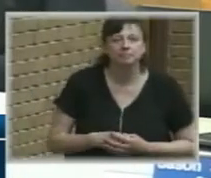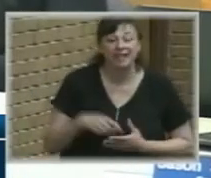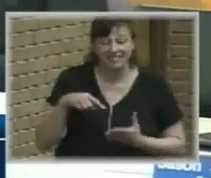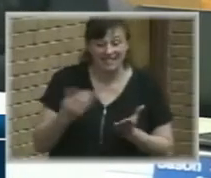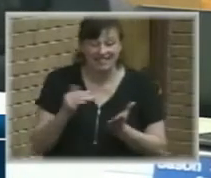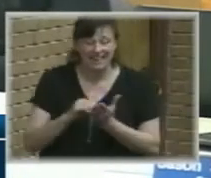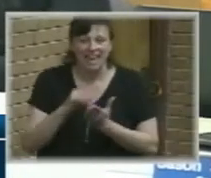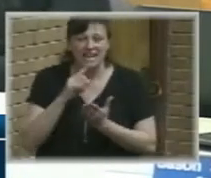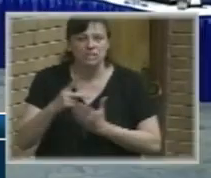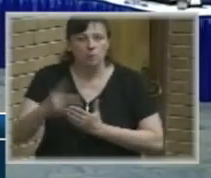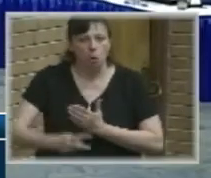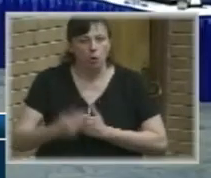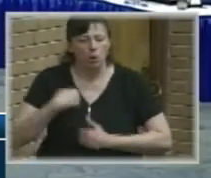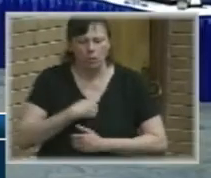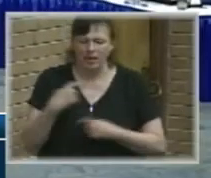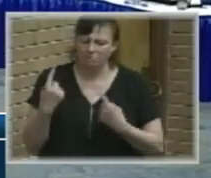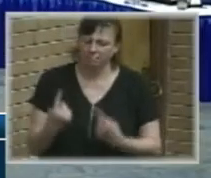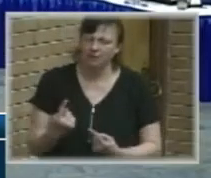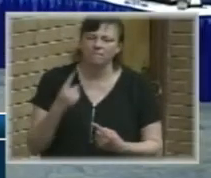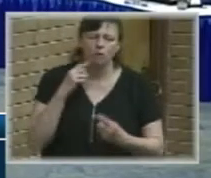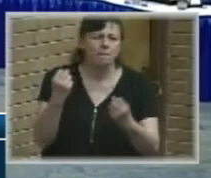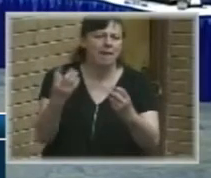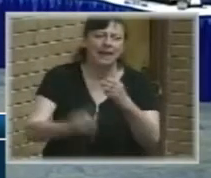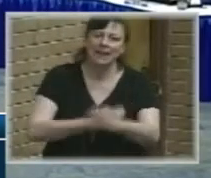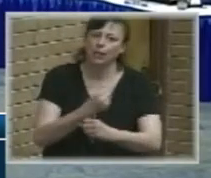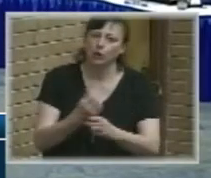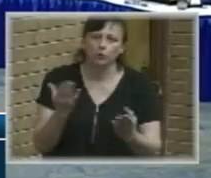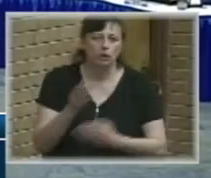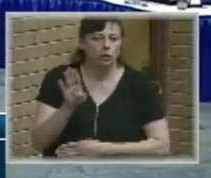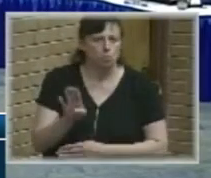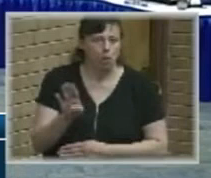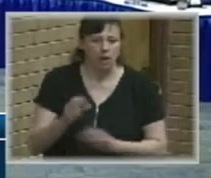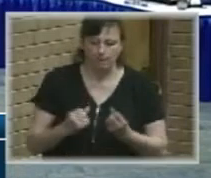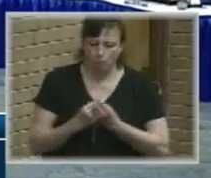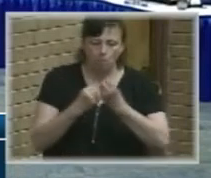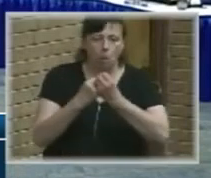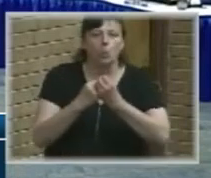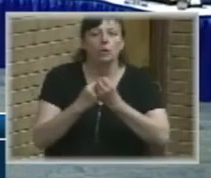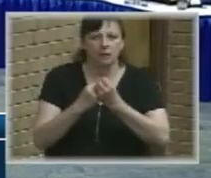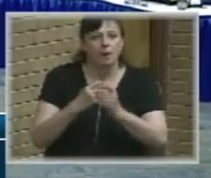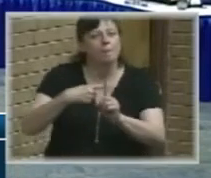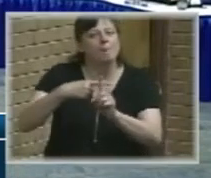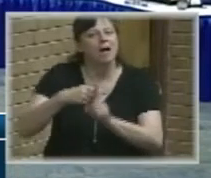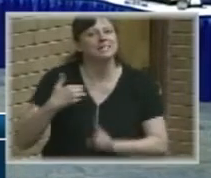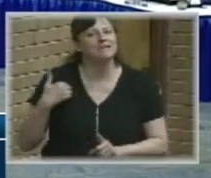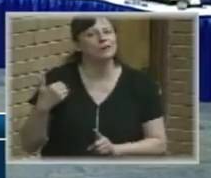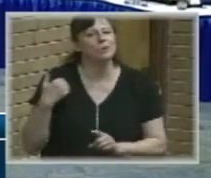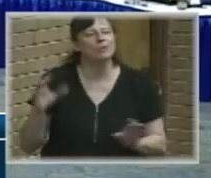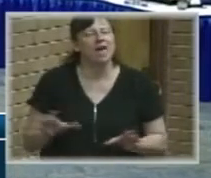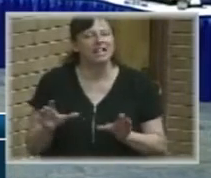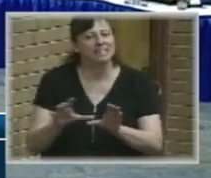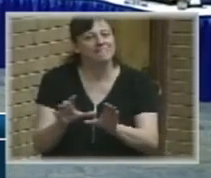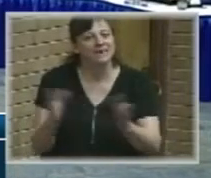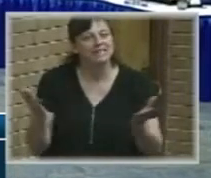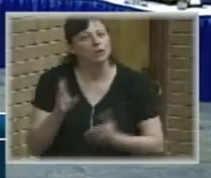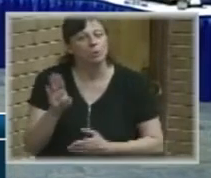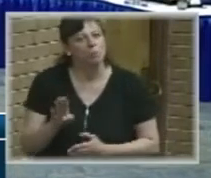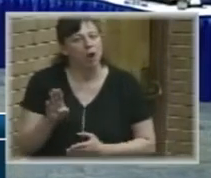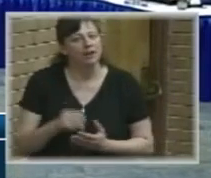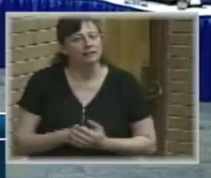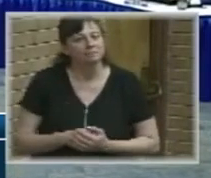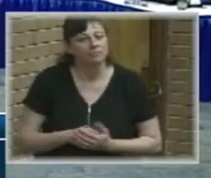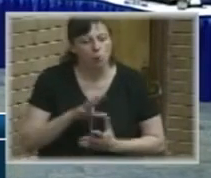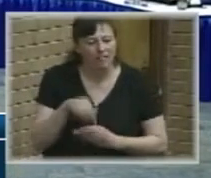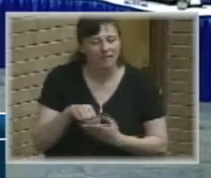again is a program we have done for many years, promoting positive youth activities with the school